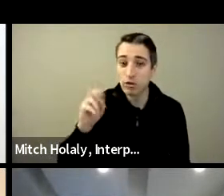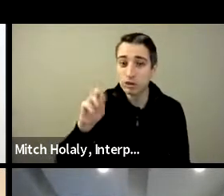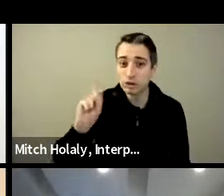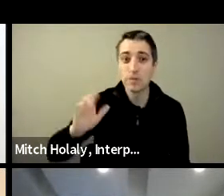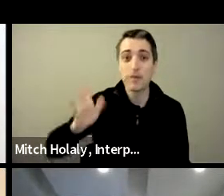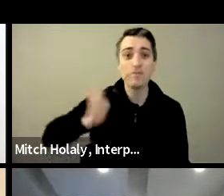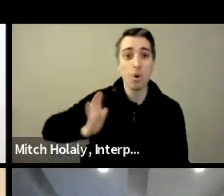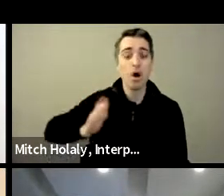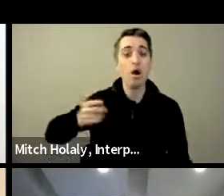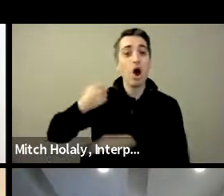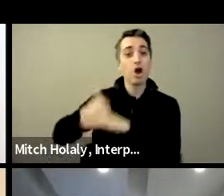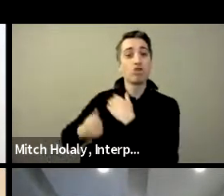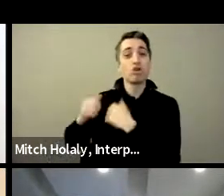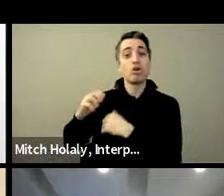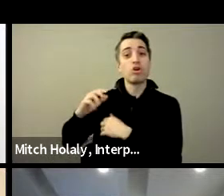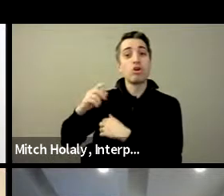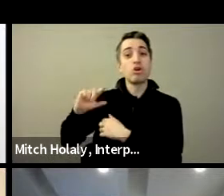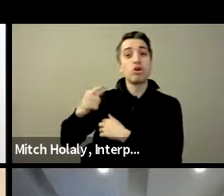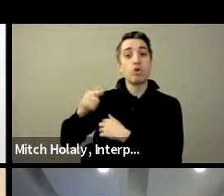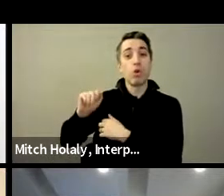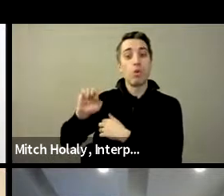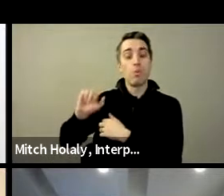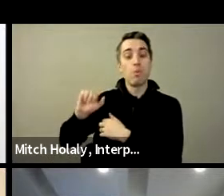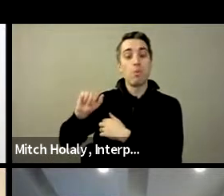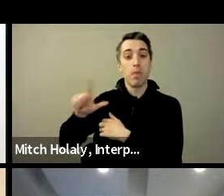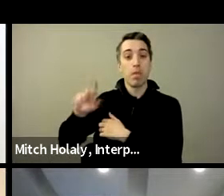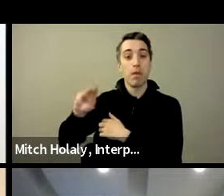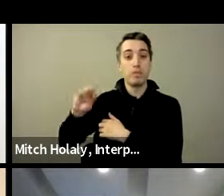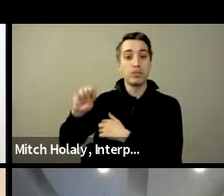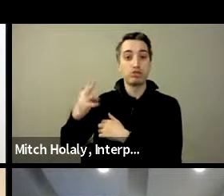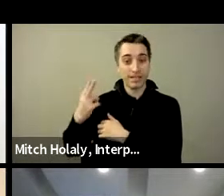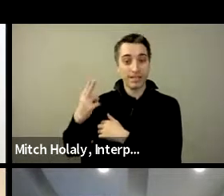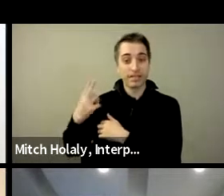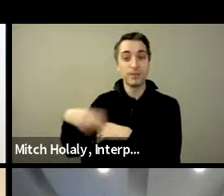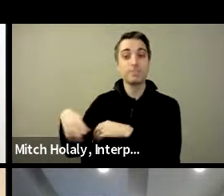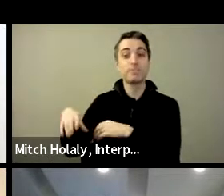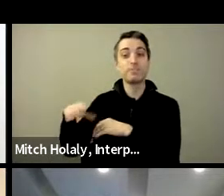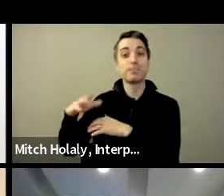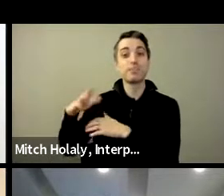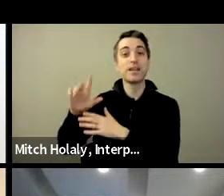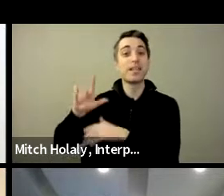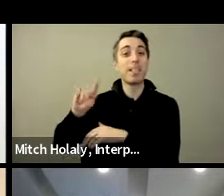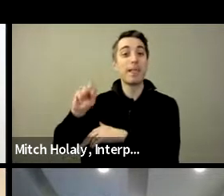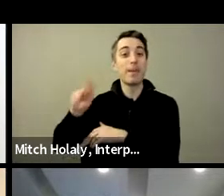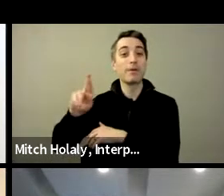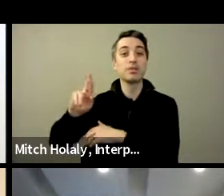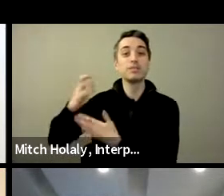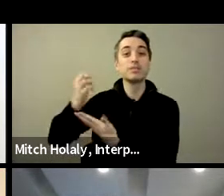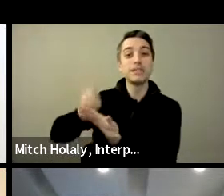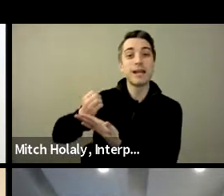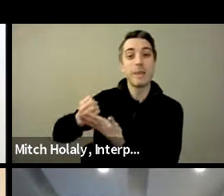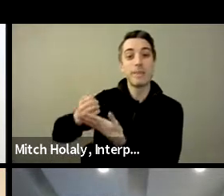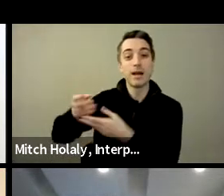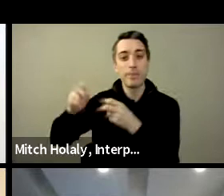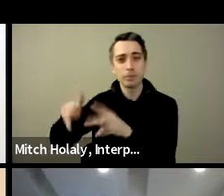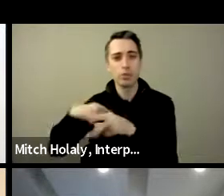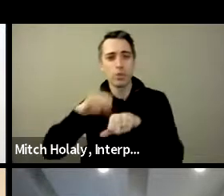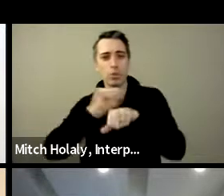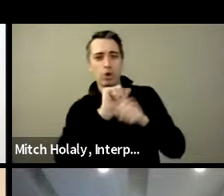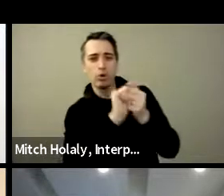Global Michigan Labor and Economic Opportunity, and then we work in conjunction with the Governor's Office, Asian Pacific